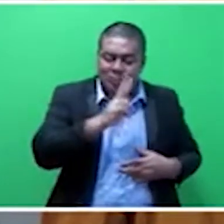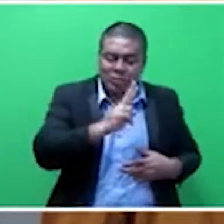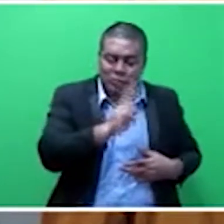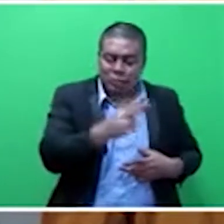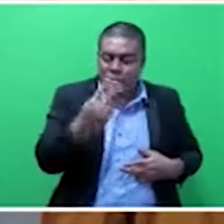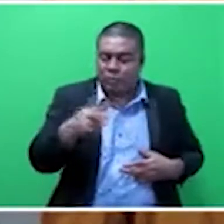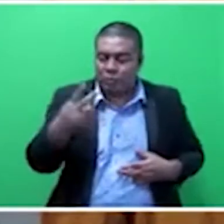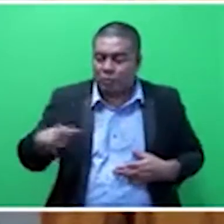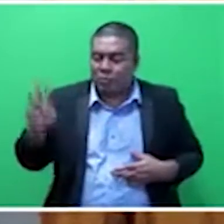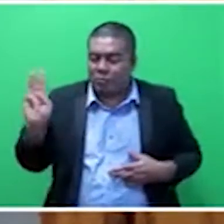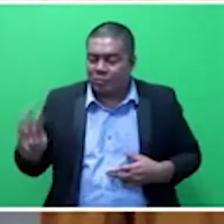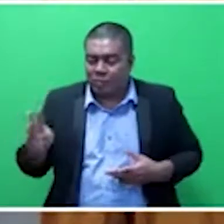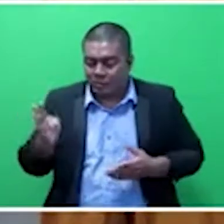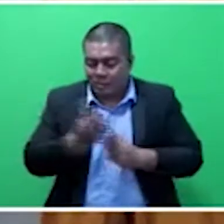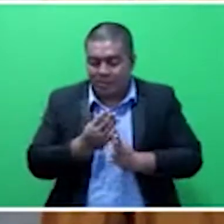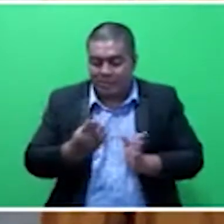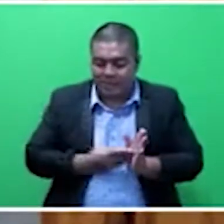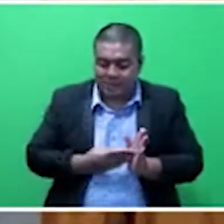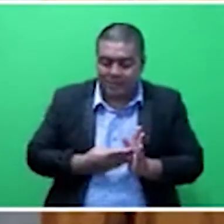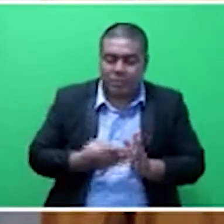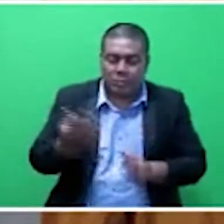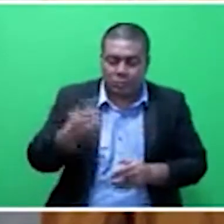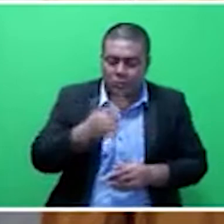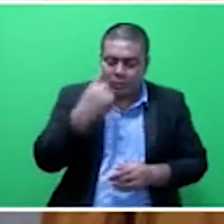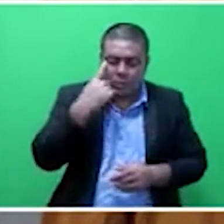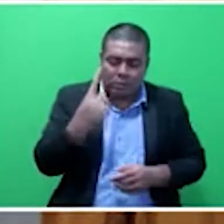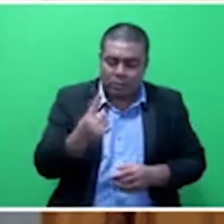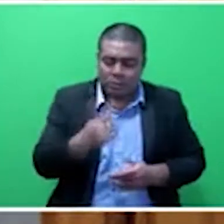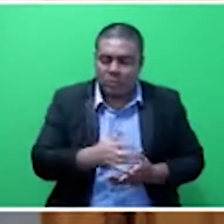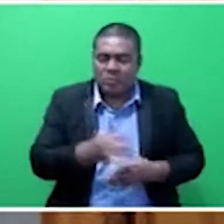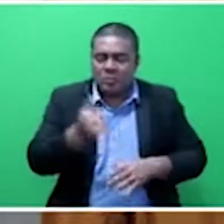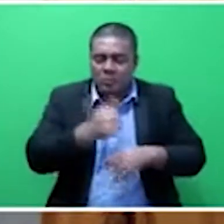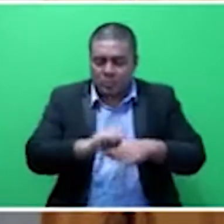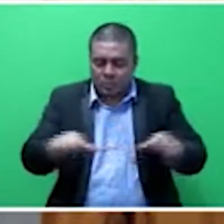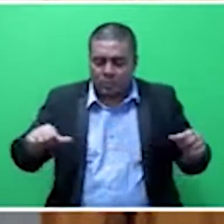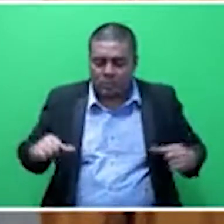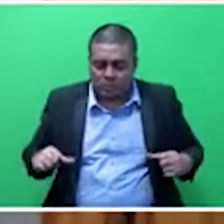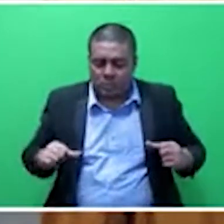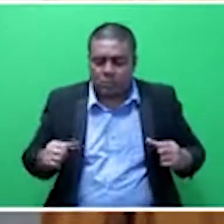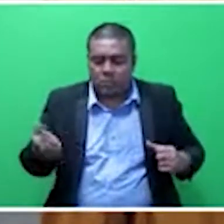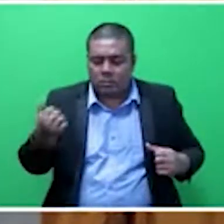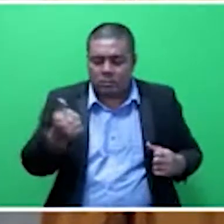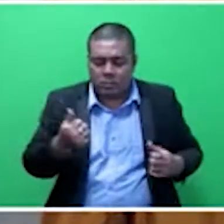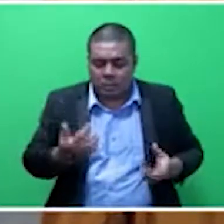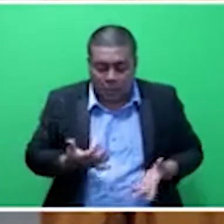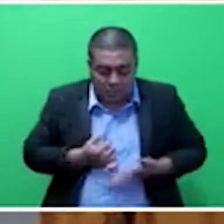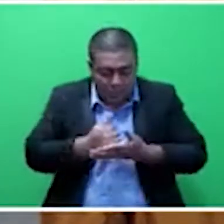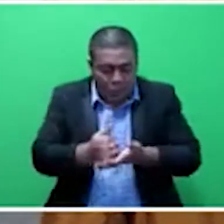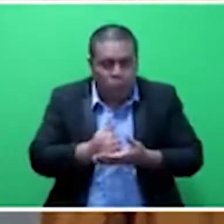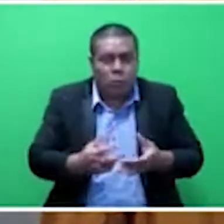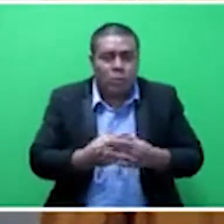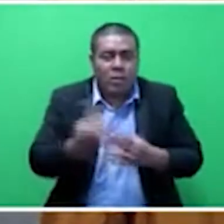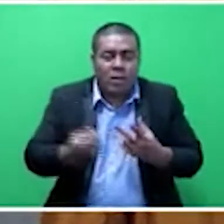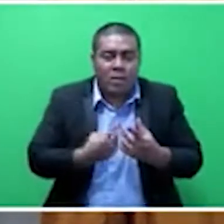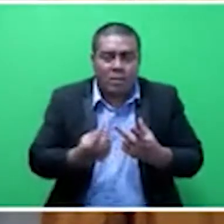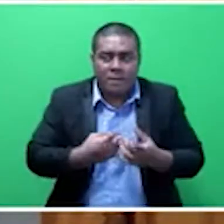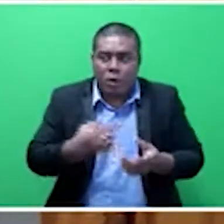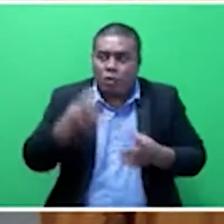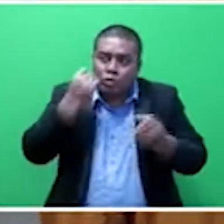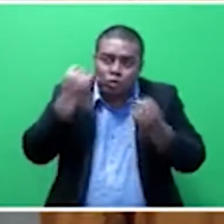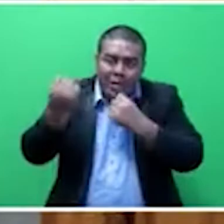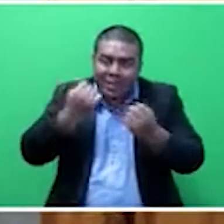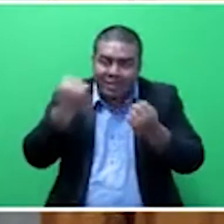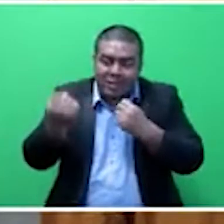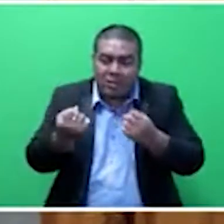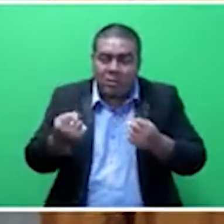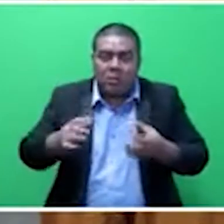2022-2023 budget, we have seen that the government is supporting the agriculture sector with other crops and livestock together with the sugarcane farming to adapt